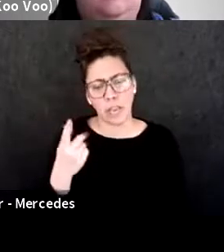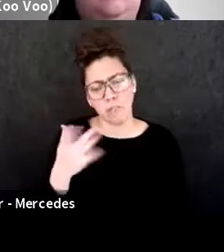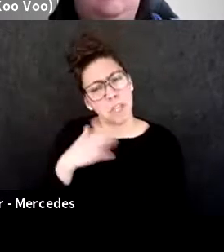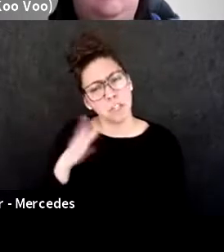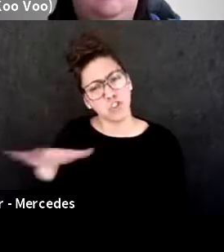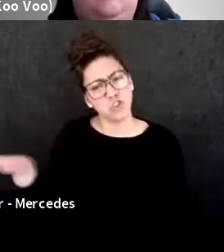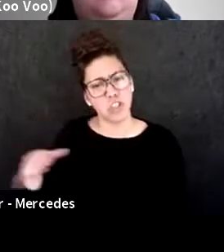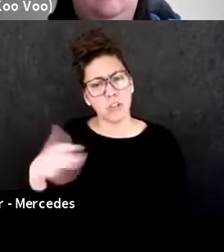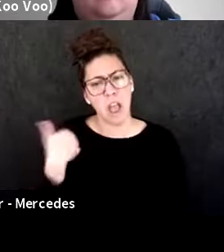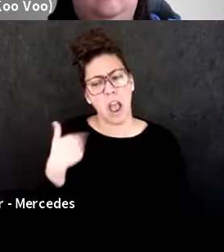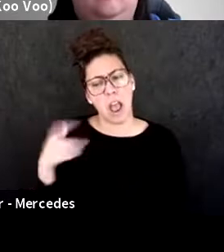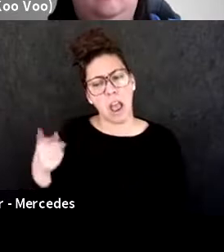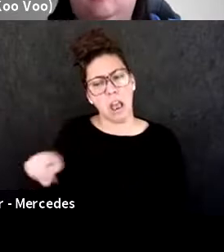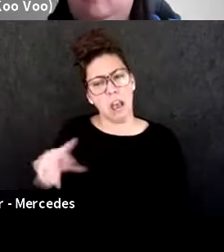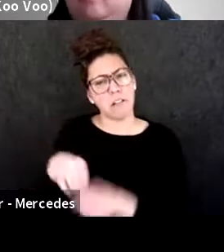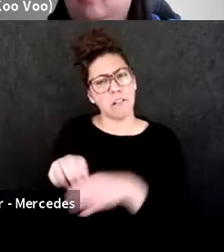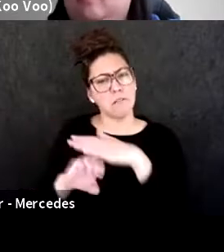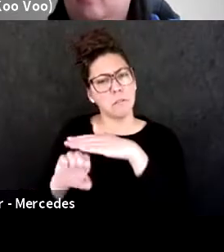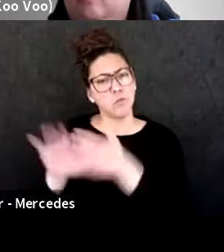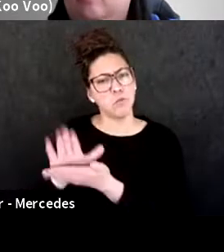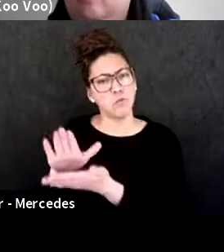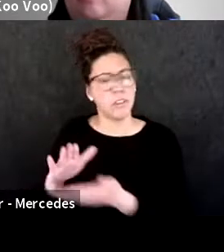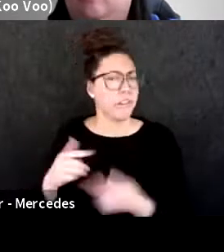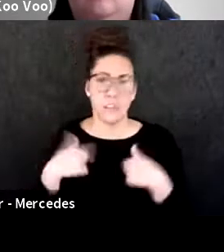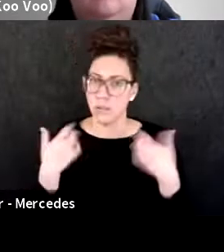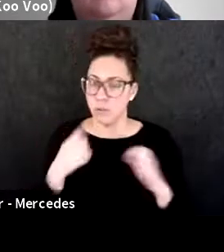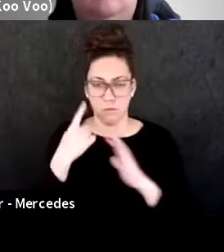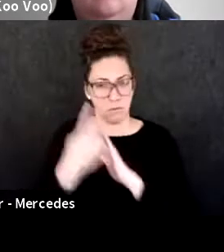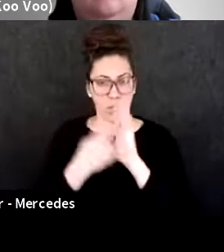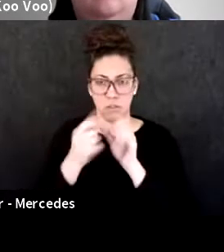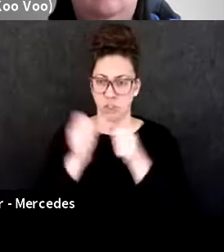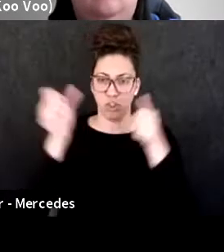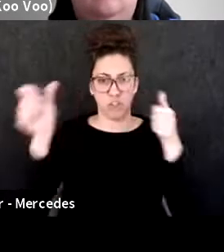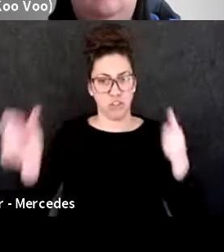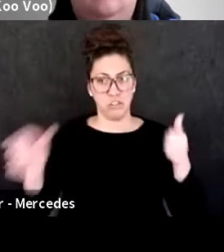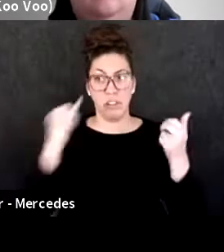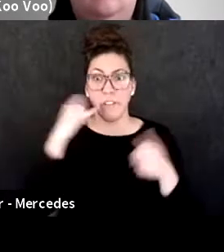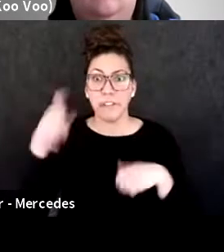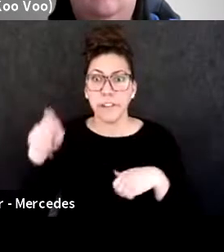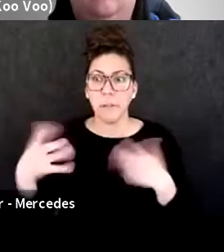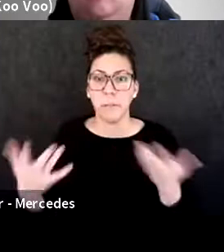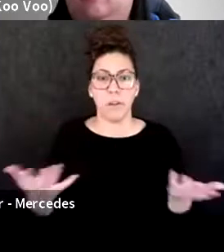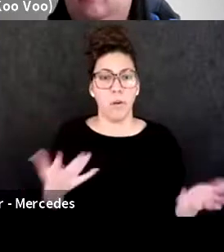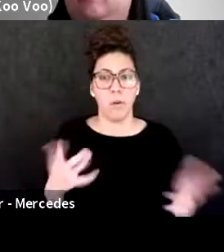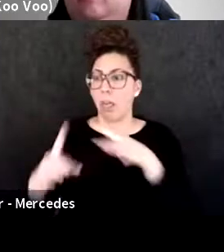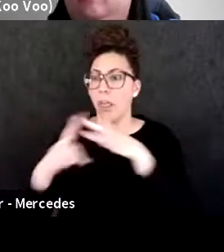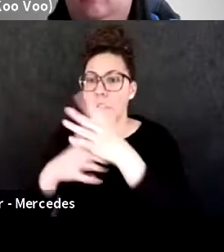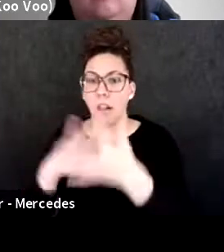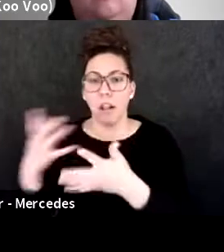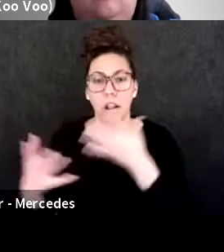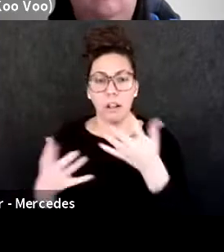in elementary school, and I didn't want to be an hour's drive away in case they needed me. It didn't even dawn on me. My husband